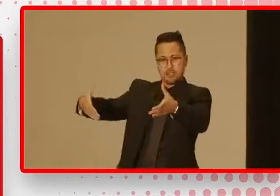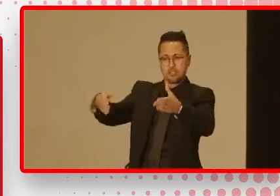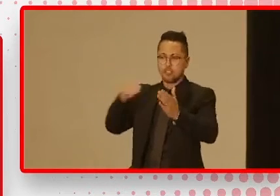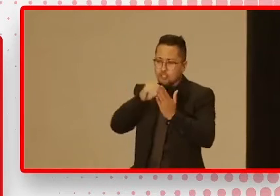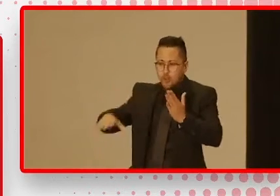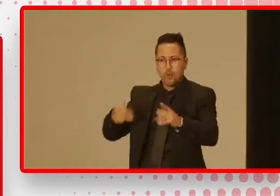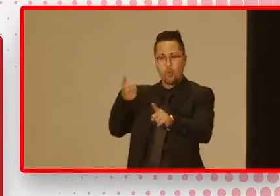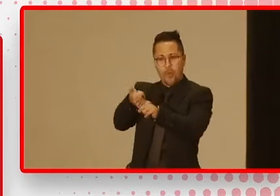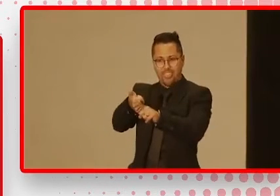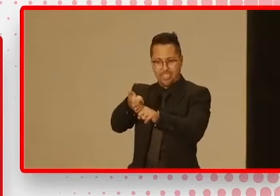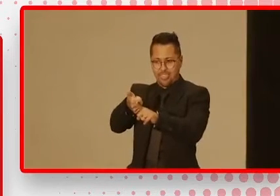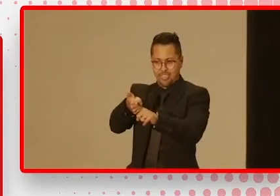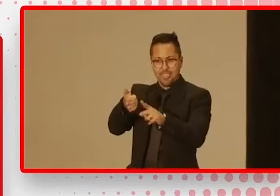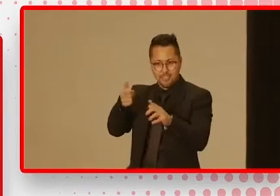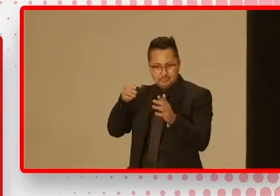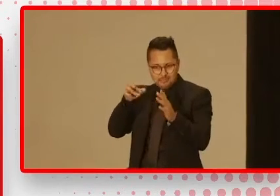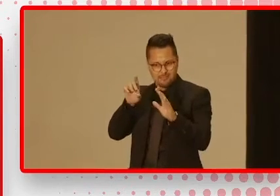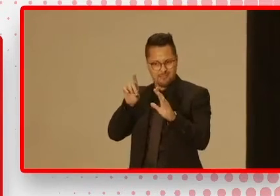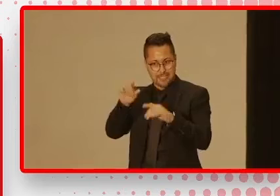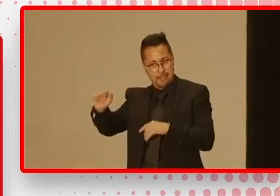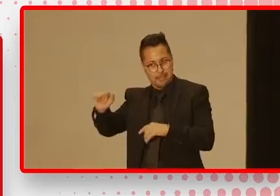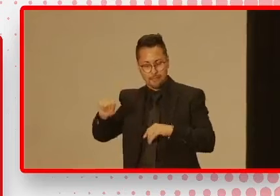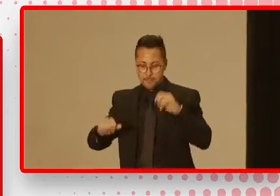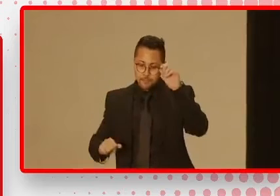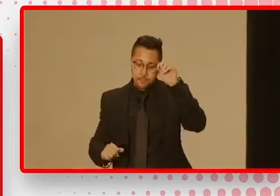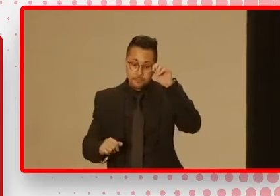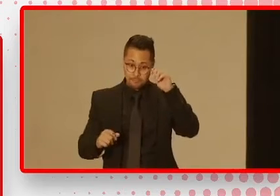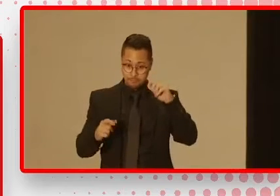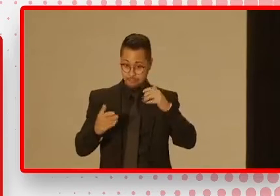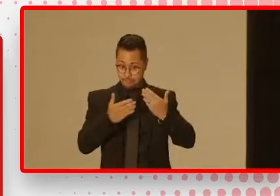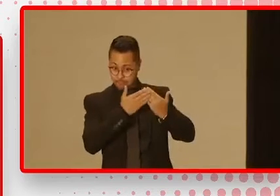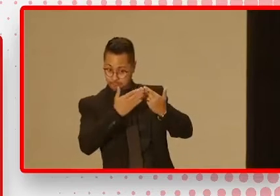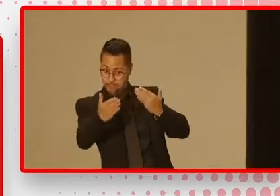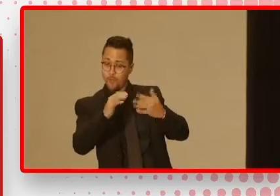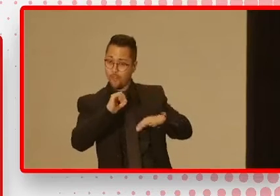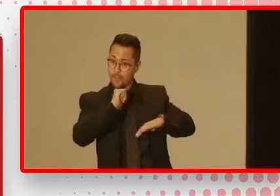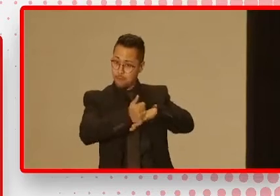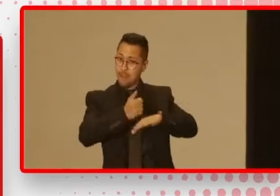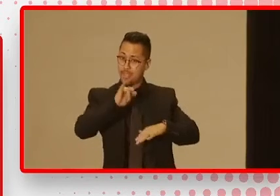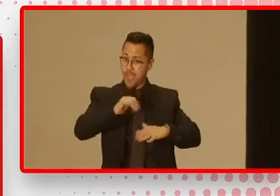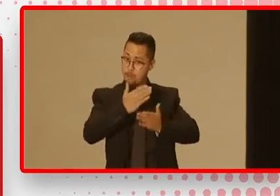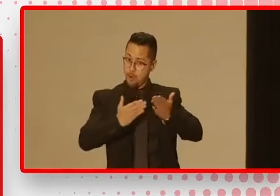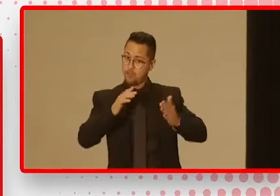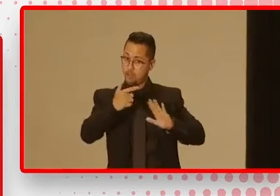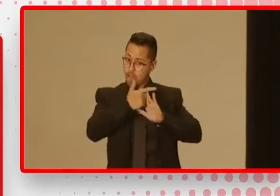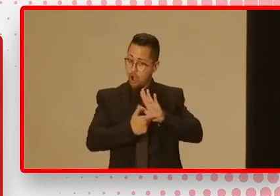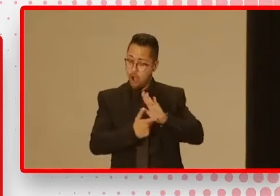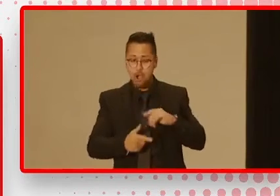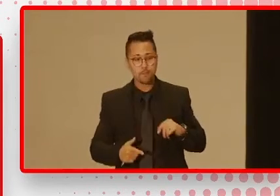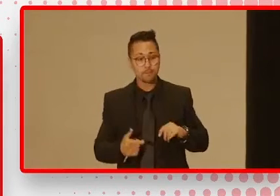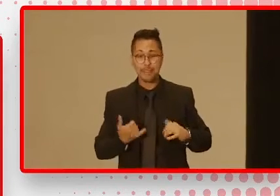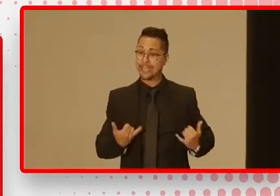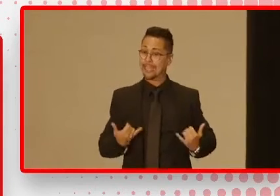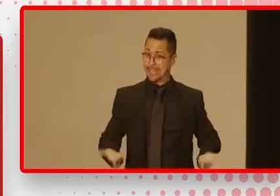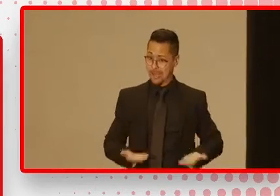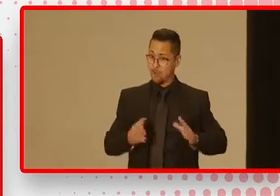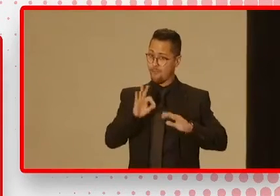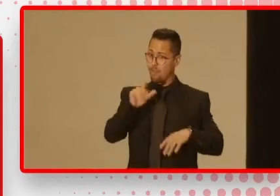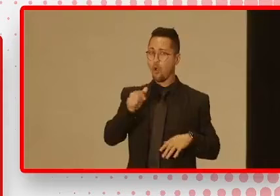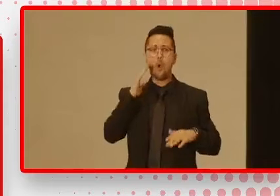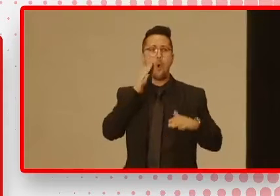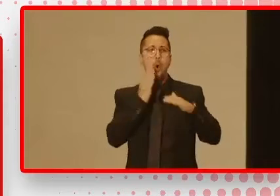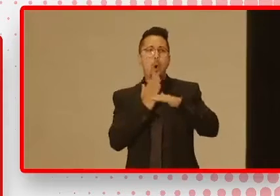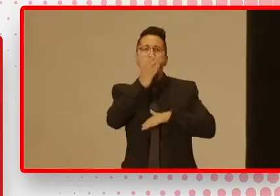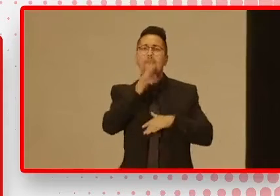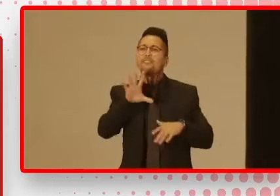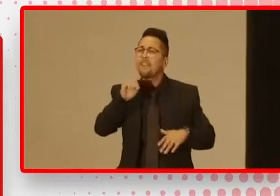disabilities. And I will say that since we have implemented this part of the law, currently here in Florida, over